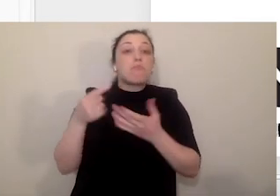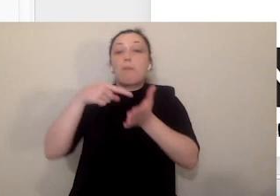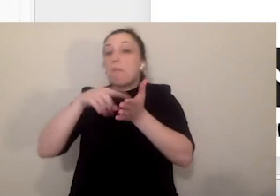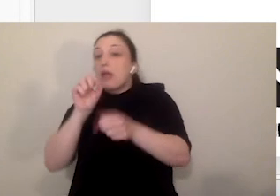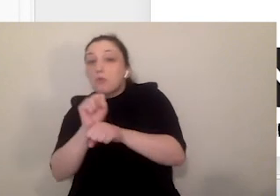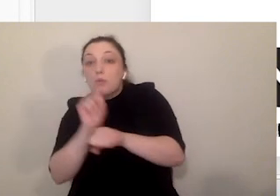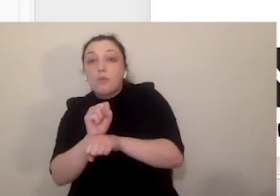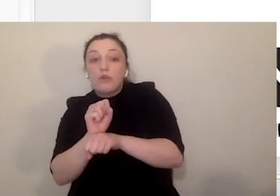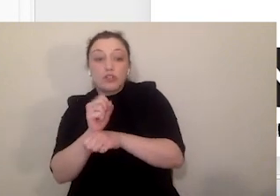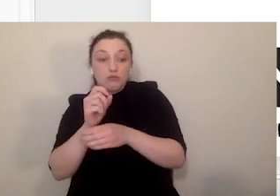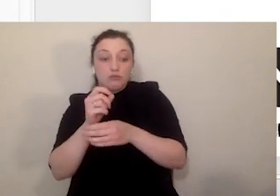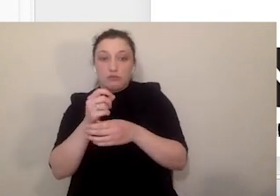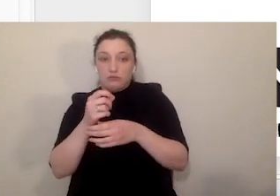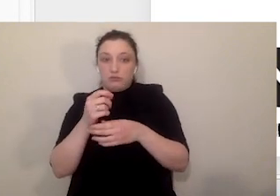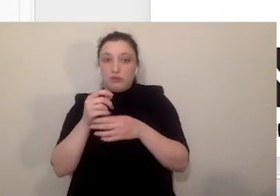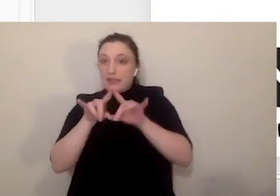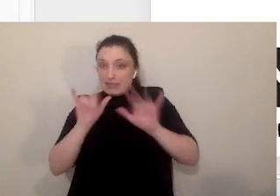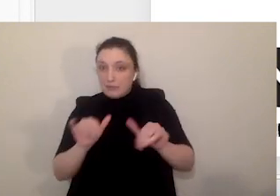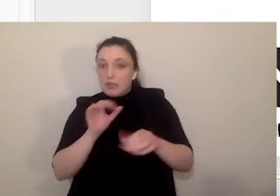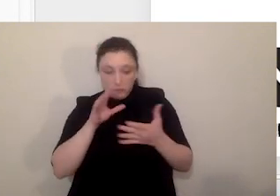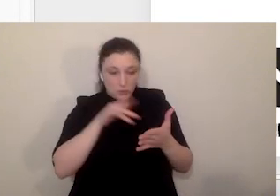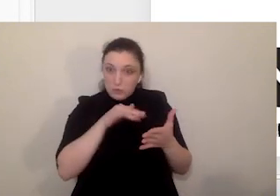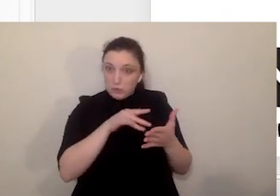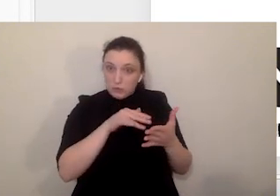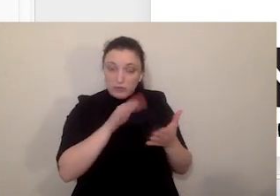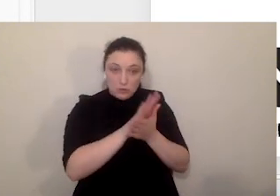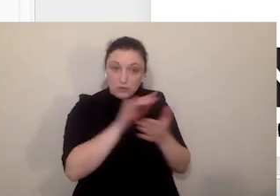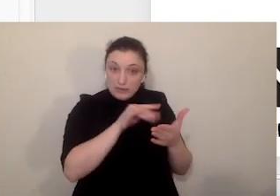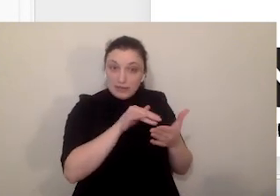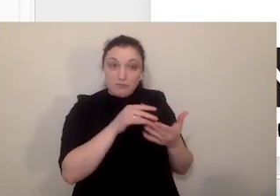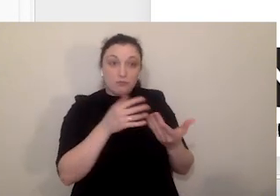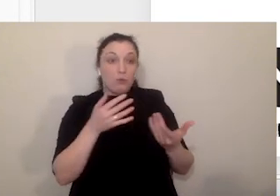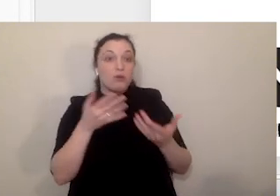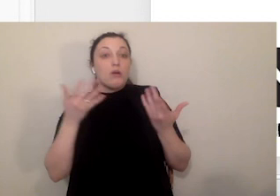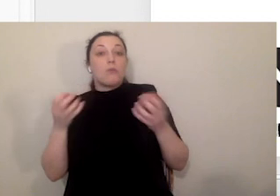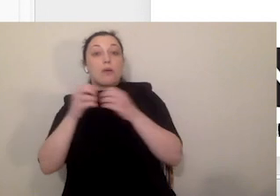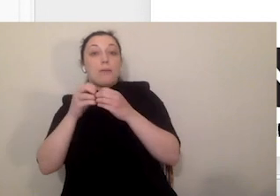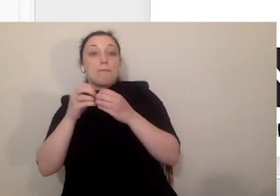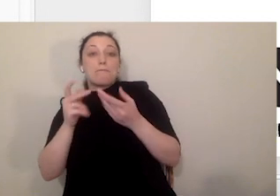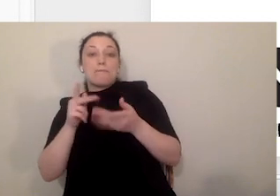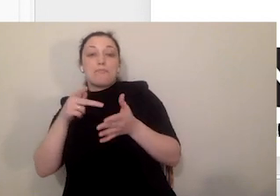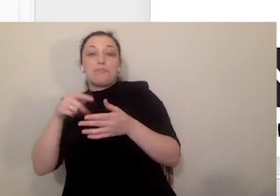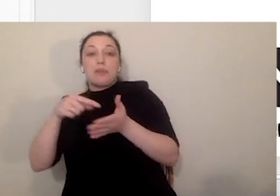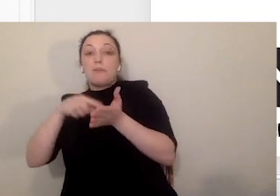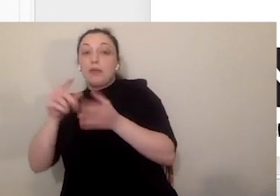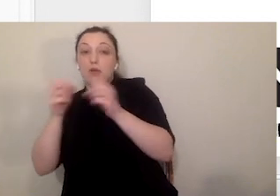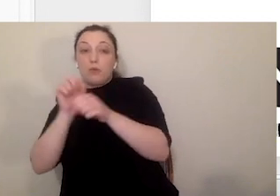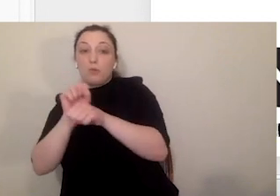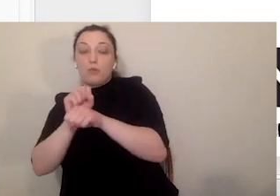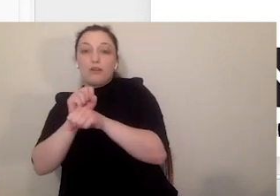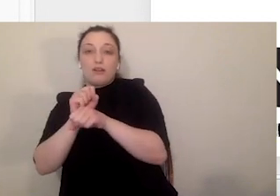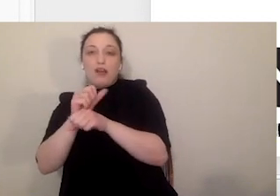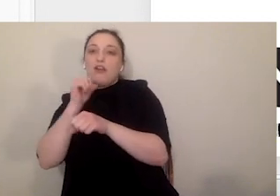outside of school, whether it was related to your area of study or not, again, large employers were more likely to have people with those kinds of